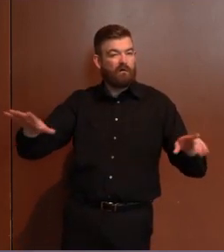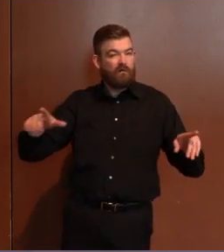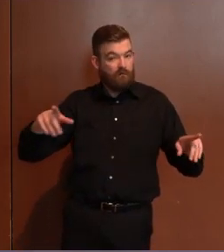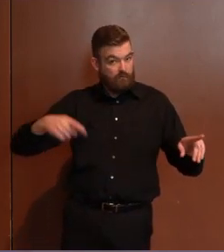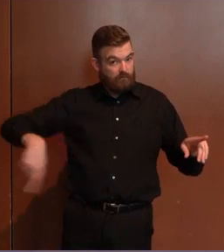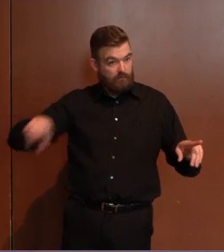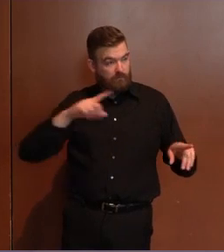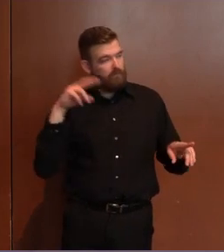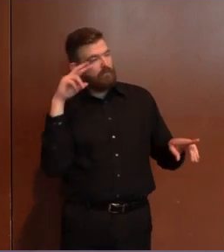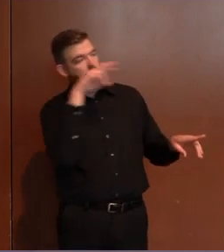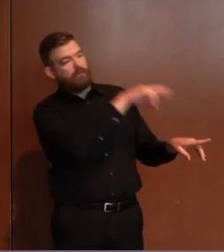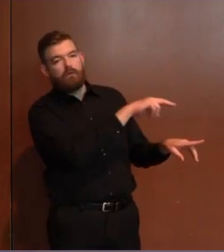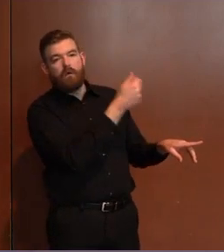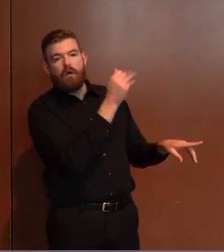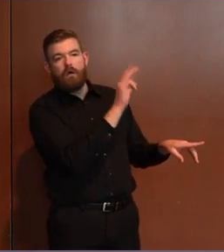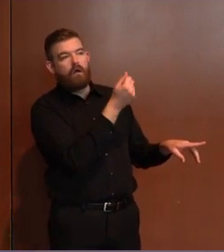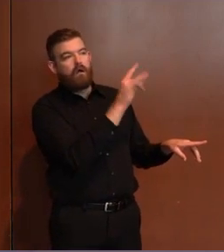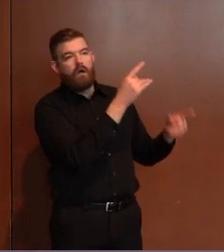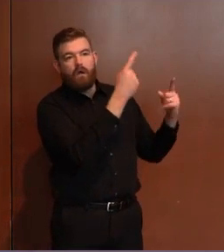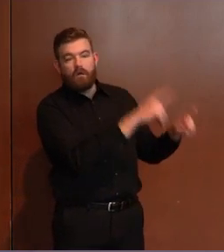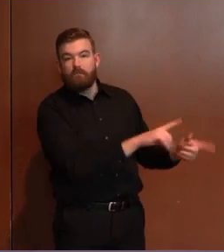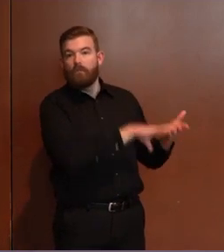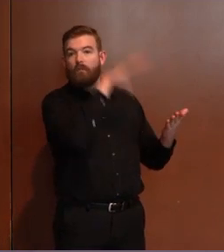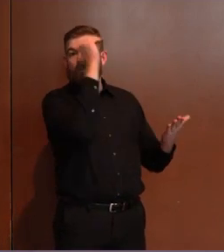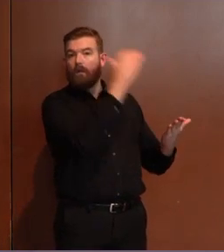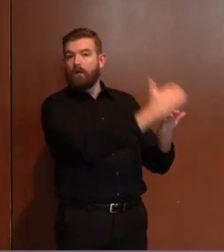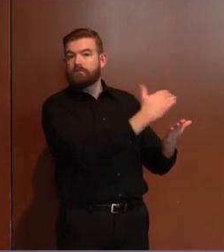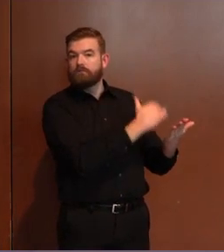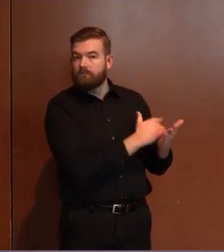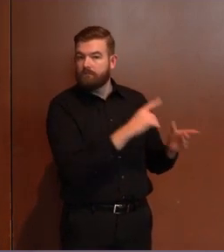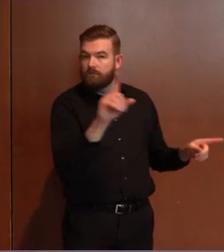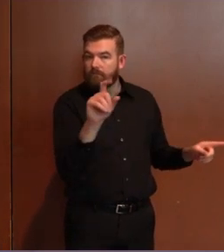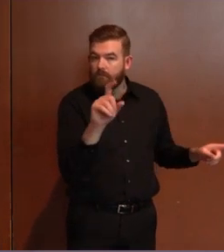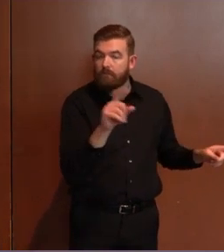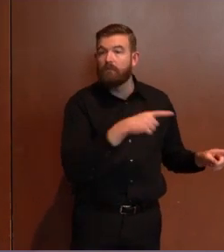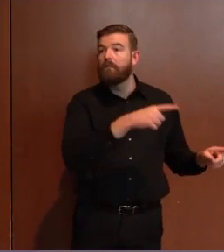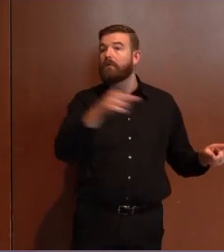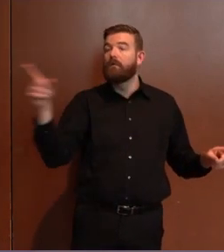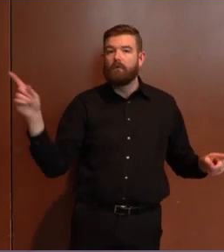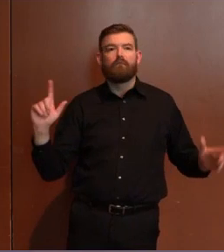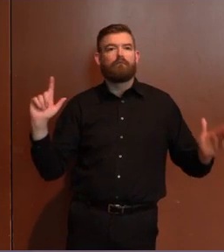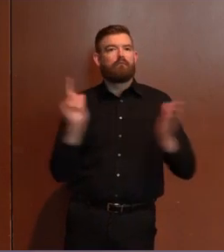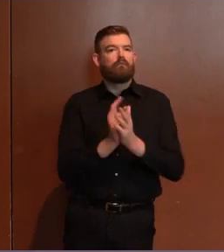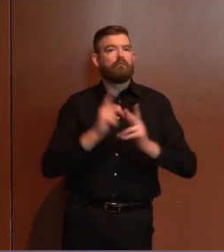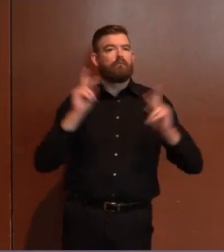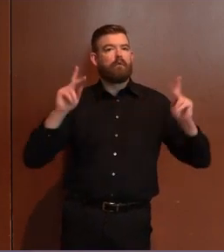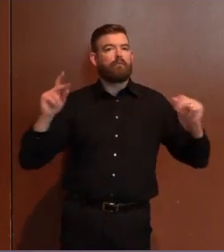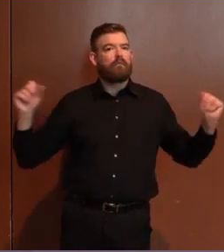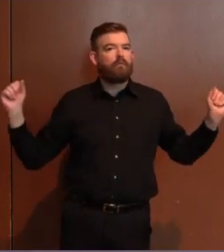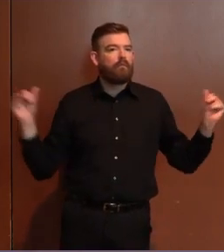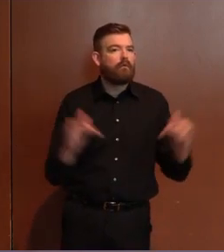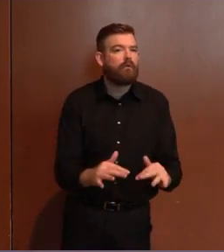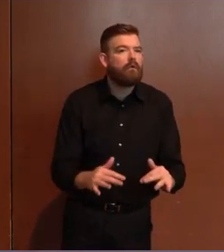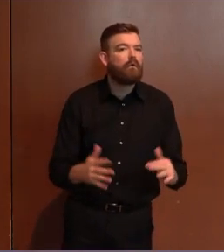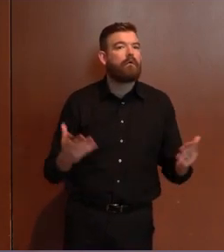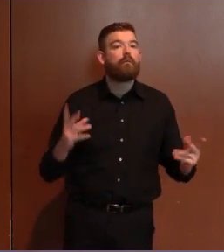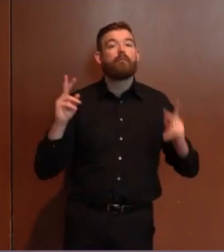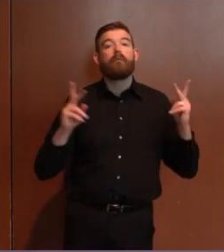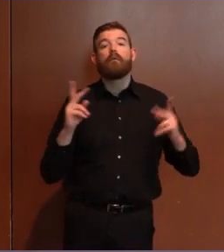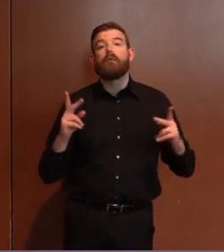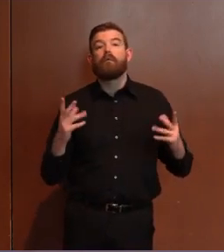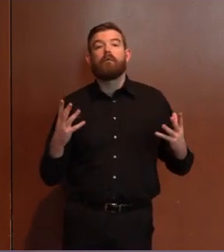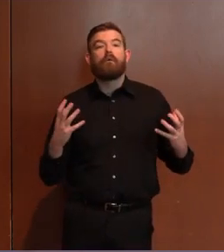to ask, Governor, how you view your prohibition on gatherings in terms of public protests. There's a number of controversial